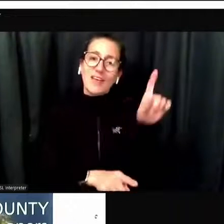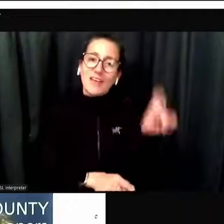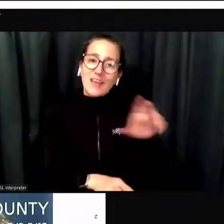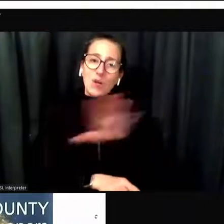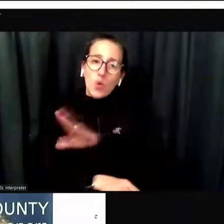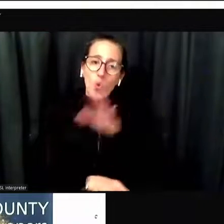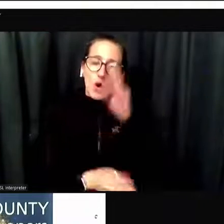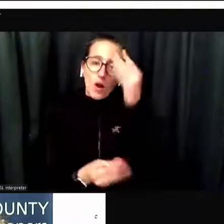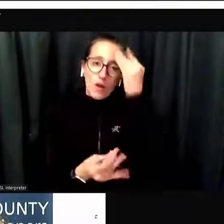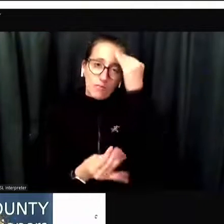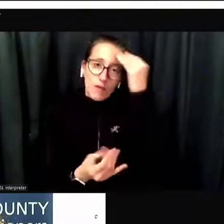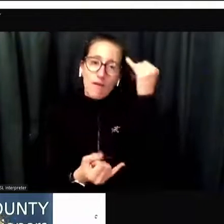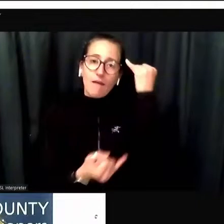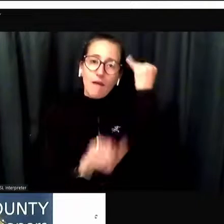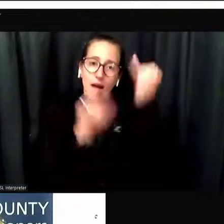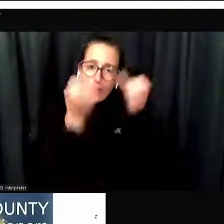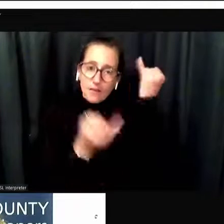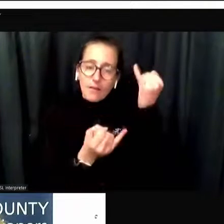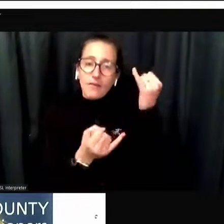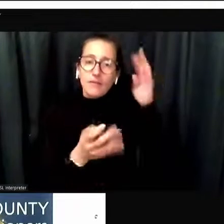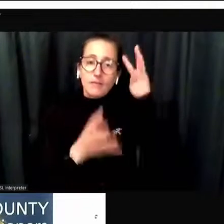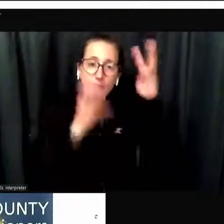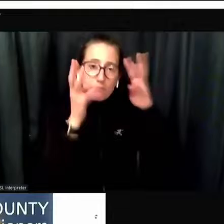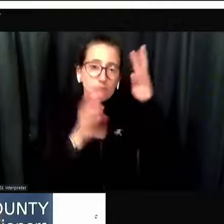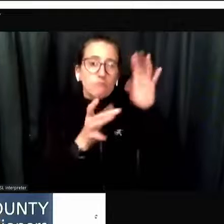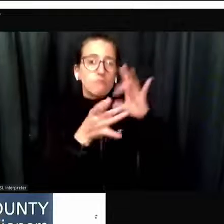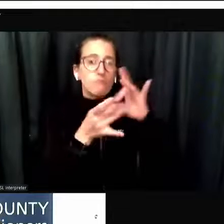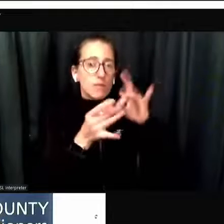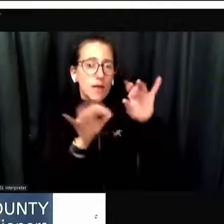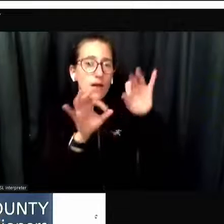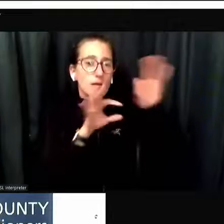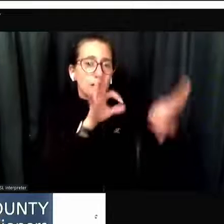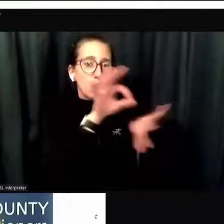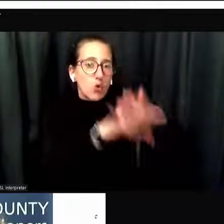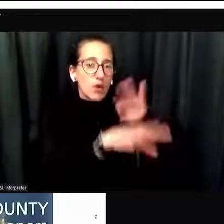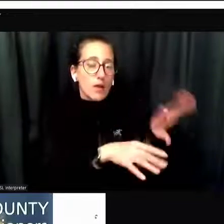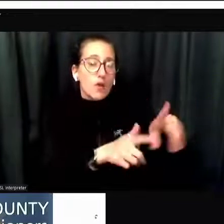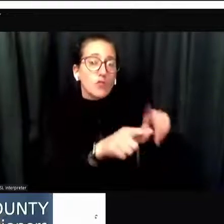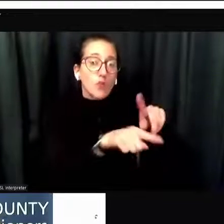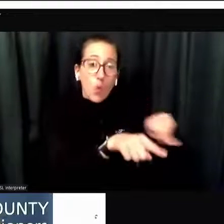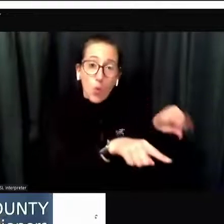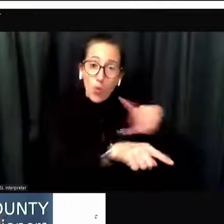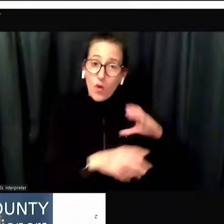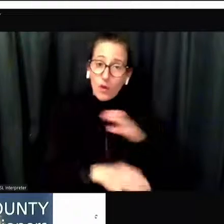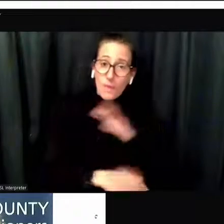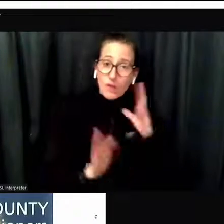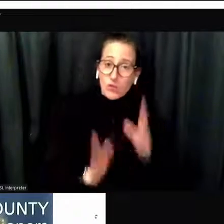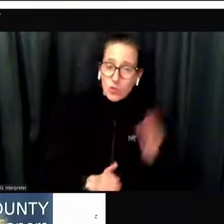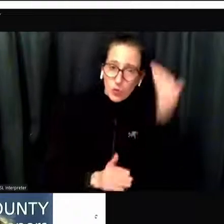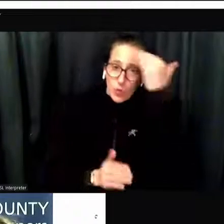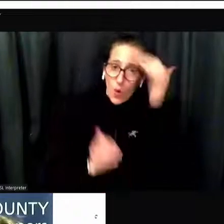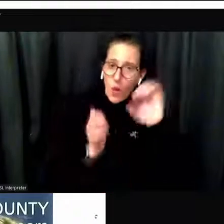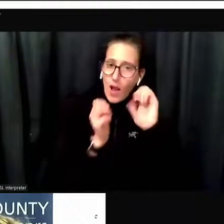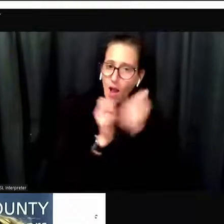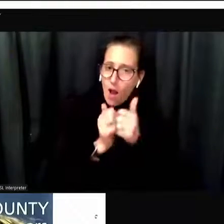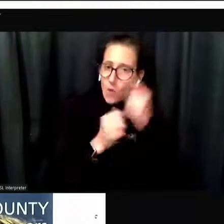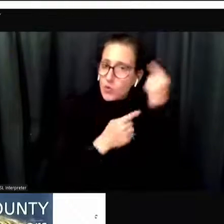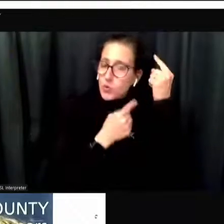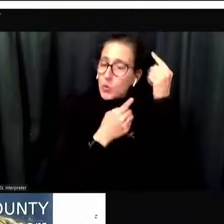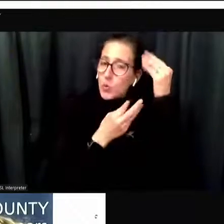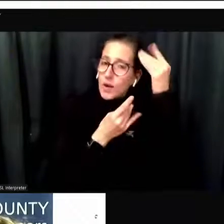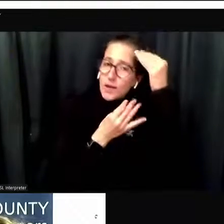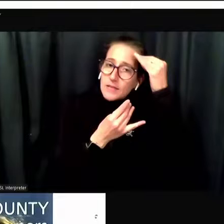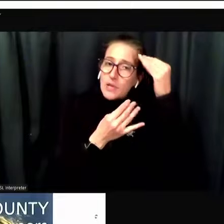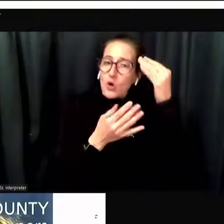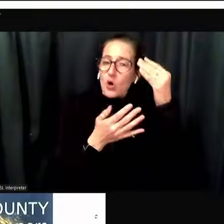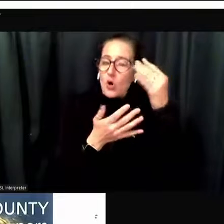know what the county is prioritizing. So that's what I hope this exercise was tonight. You saw the results